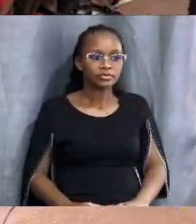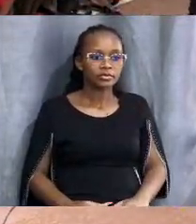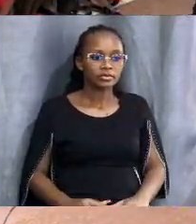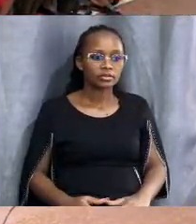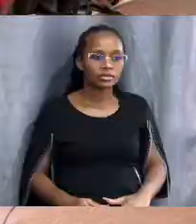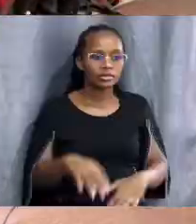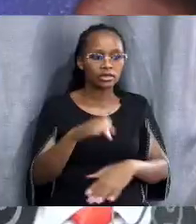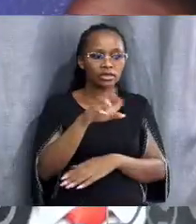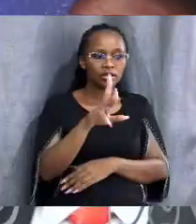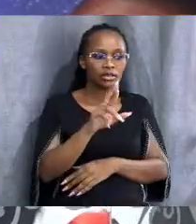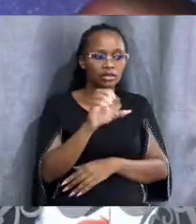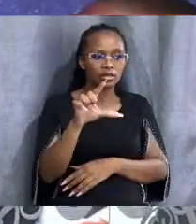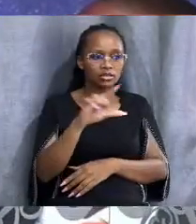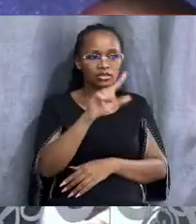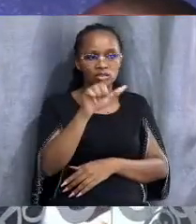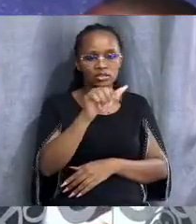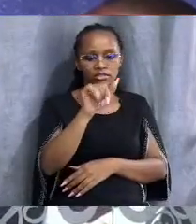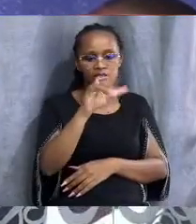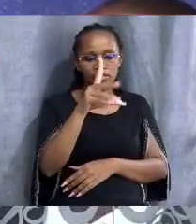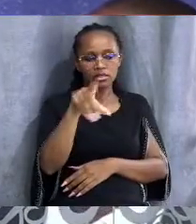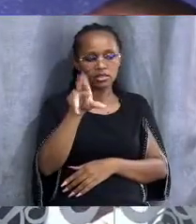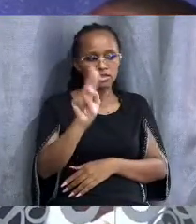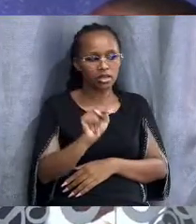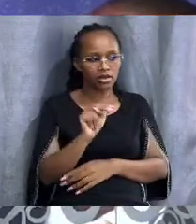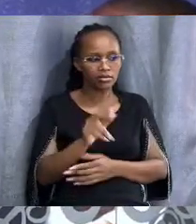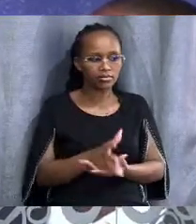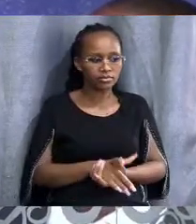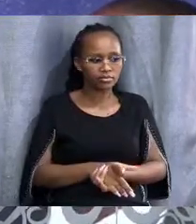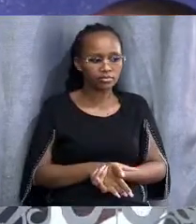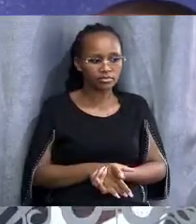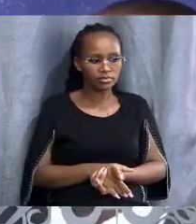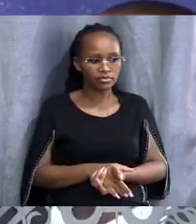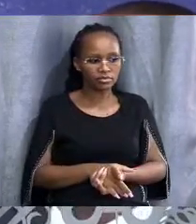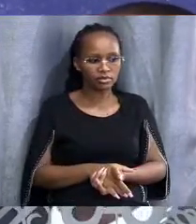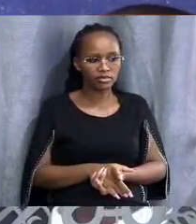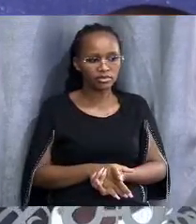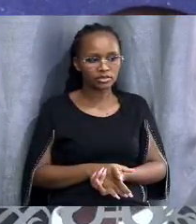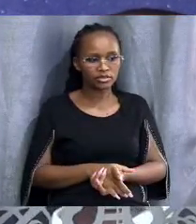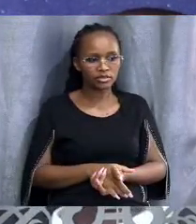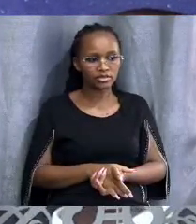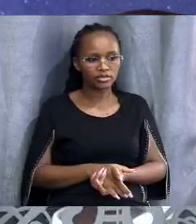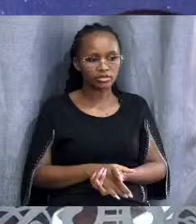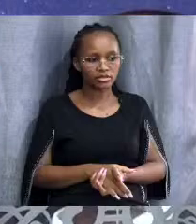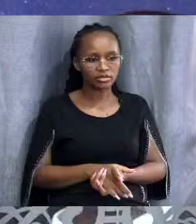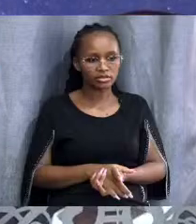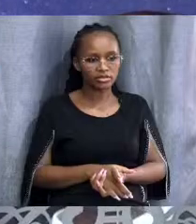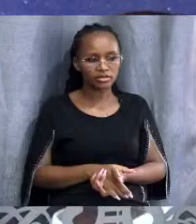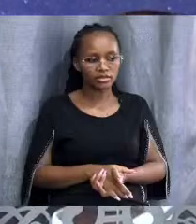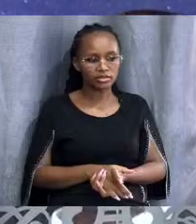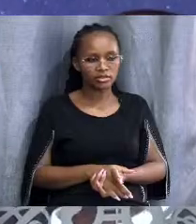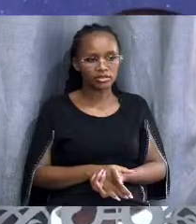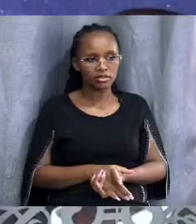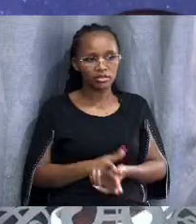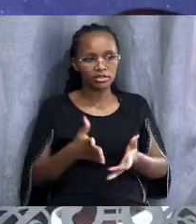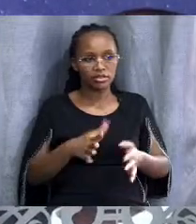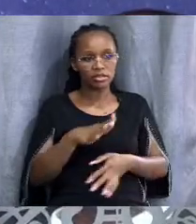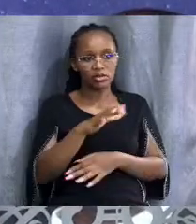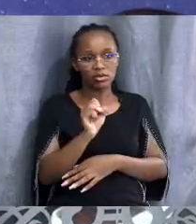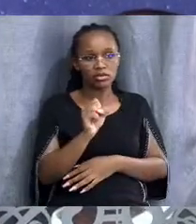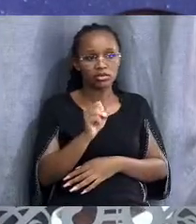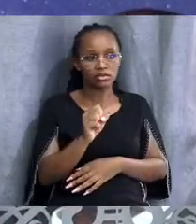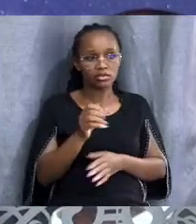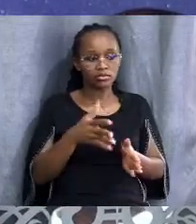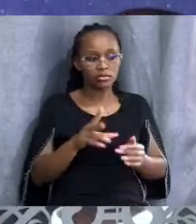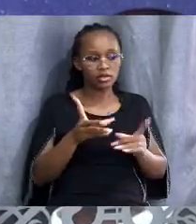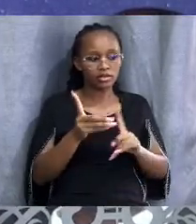Eulogy for the late Zaiden Kiarie Mbugua. Birth. The late Zaiden Mbugua was born on